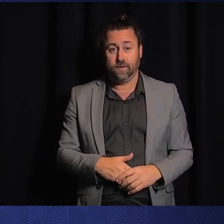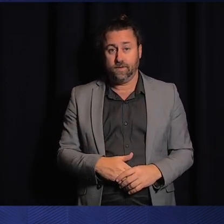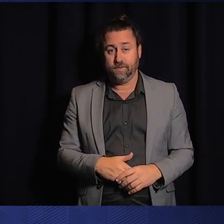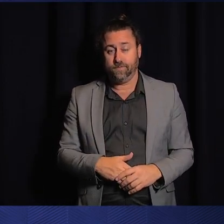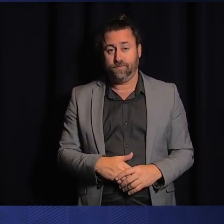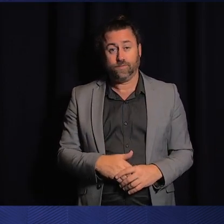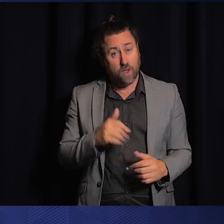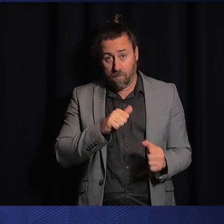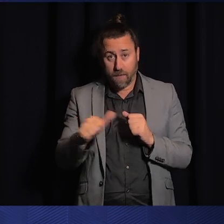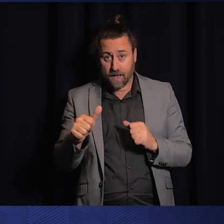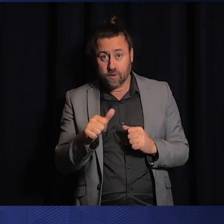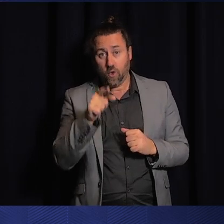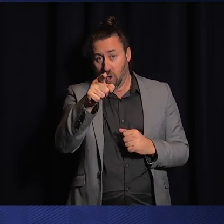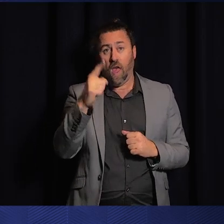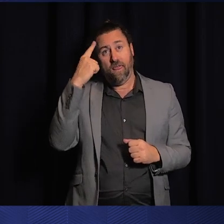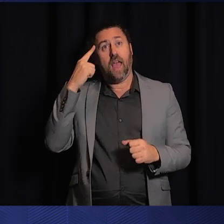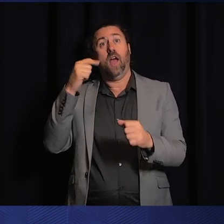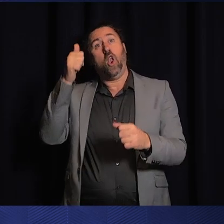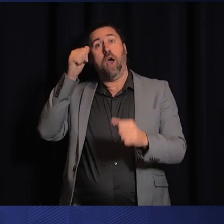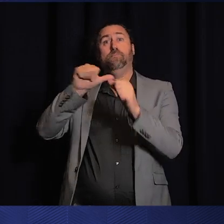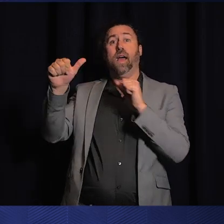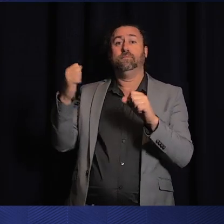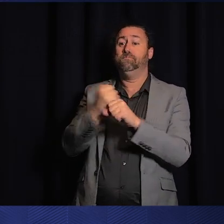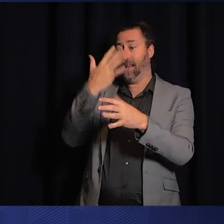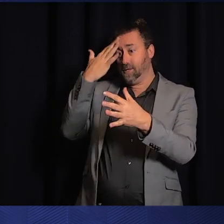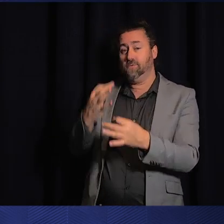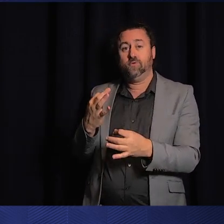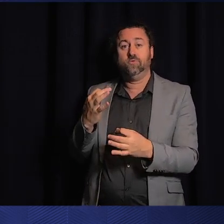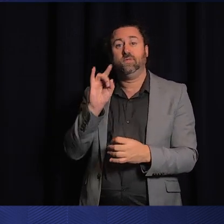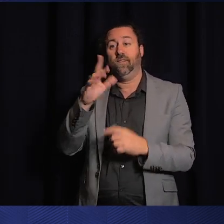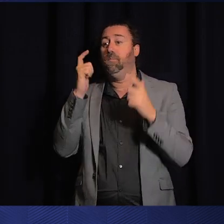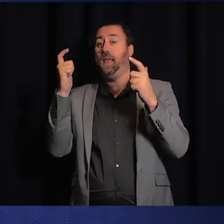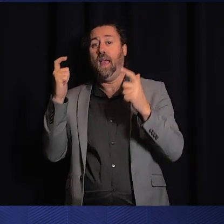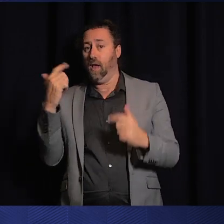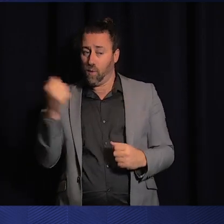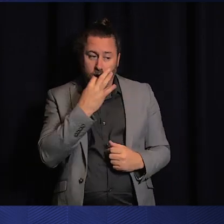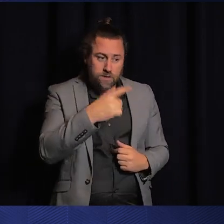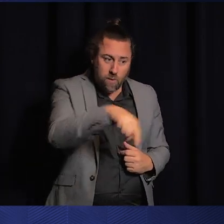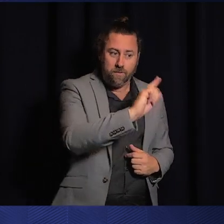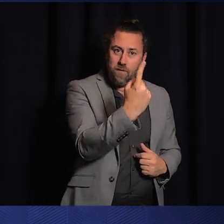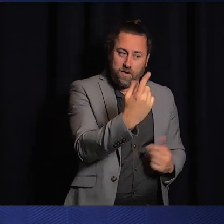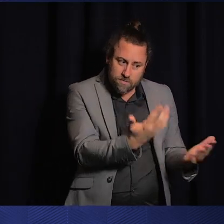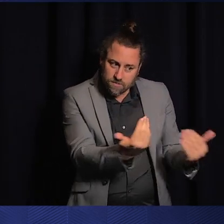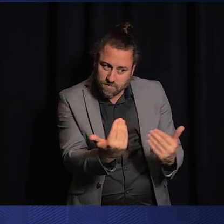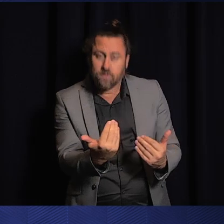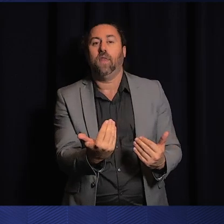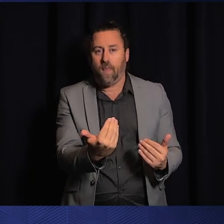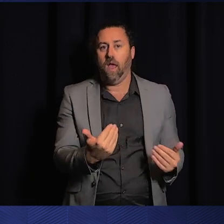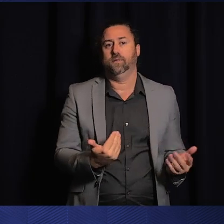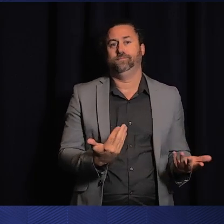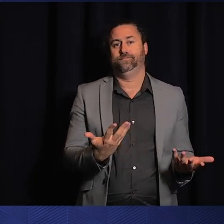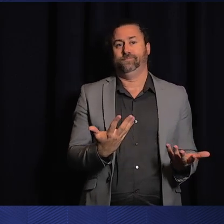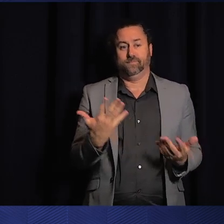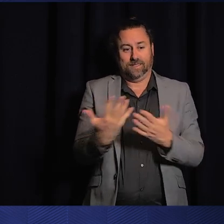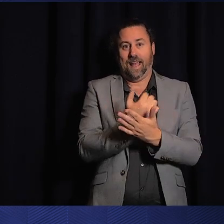include as many people as we can in durable solutions. So that's another way that civil society, like we, can